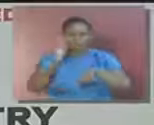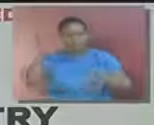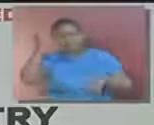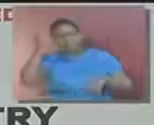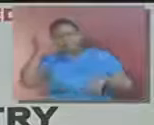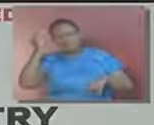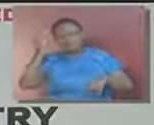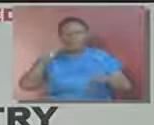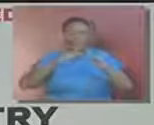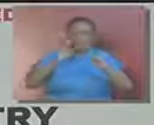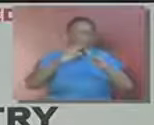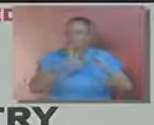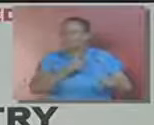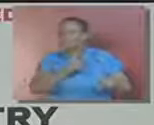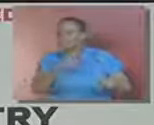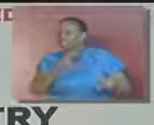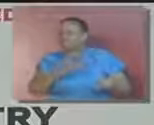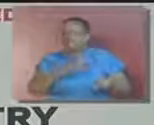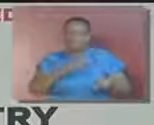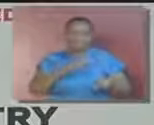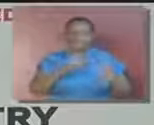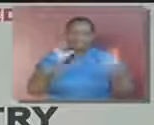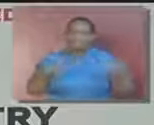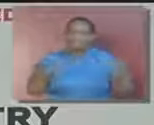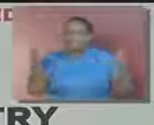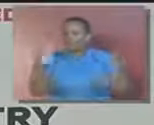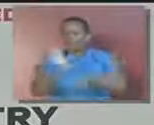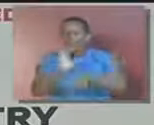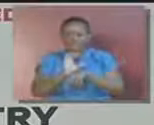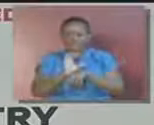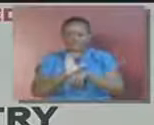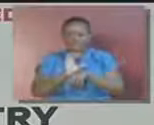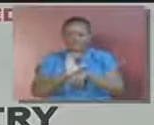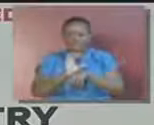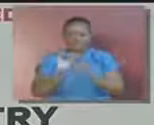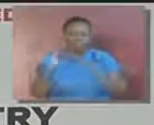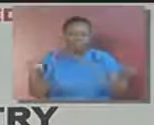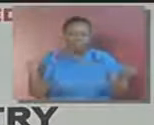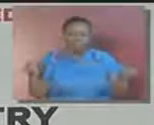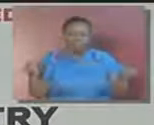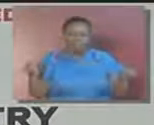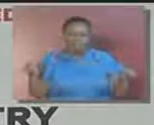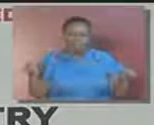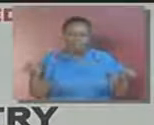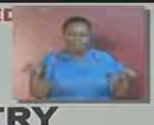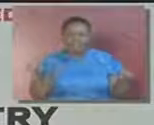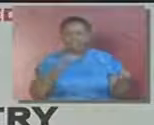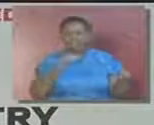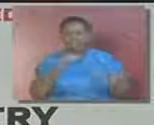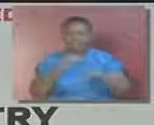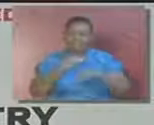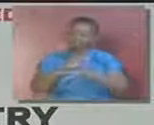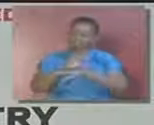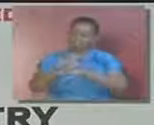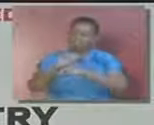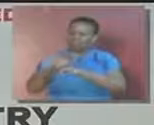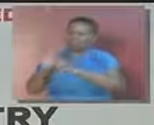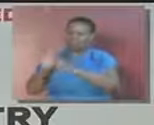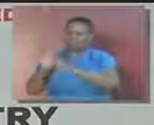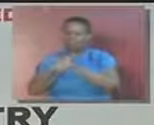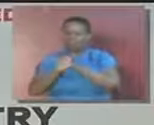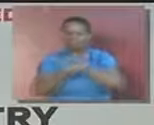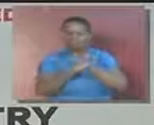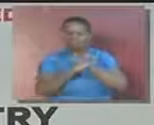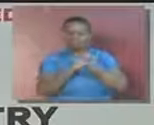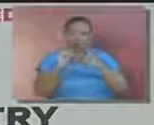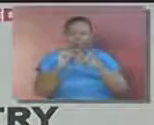your live streaming of your services with 5 people or less. So this is the position we had last